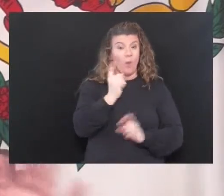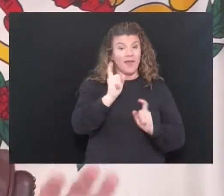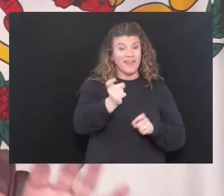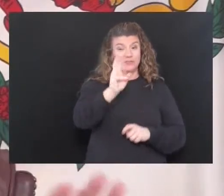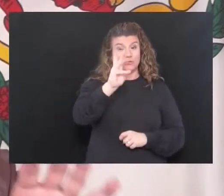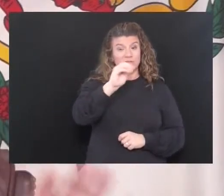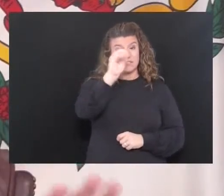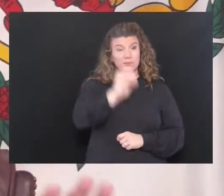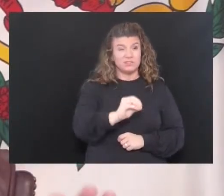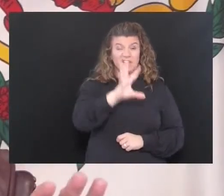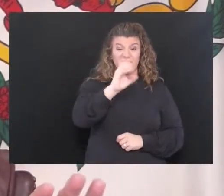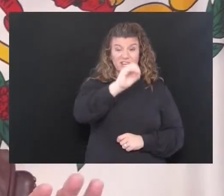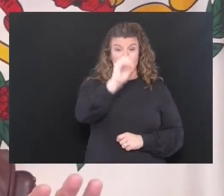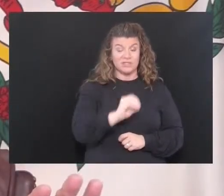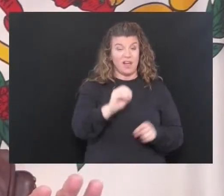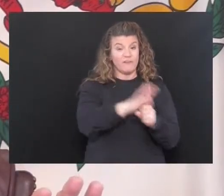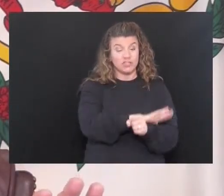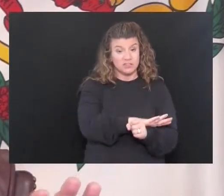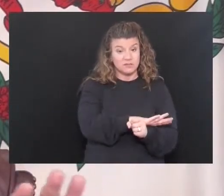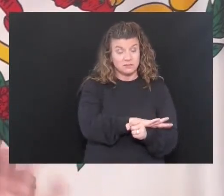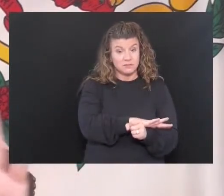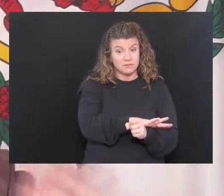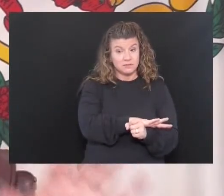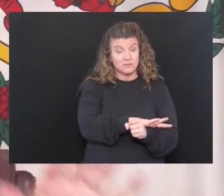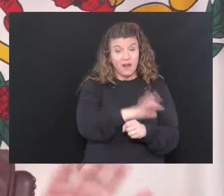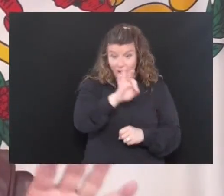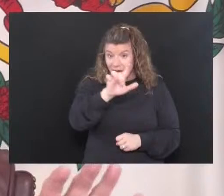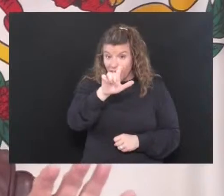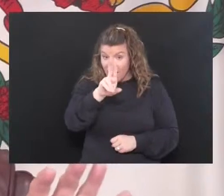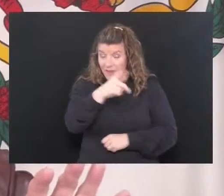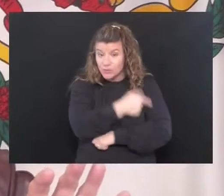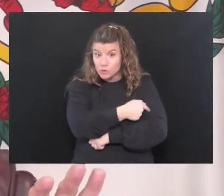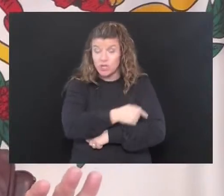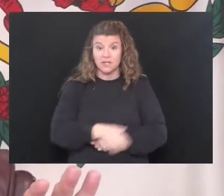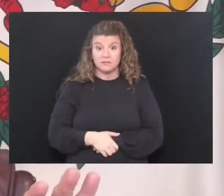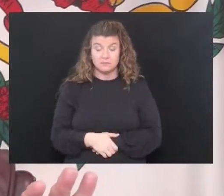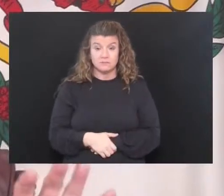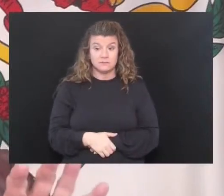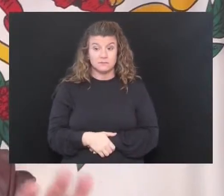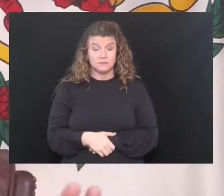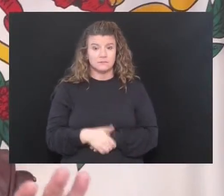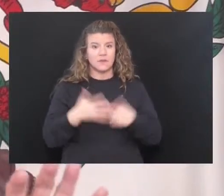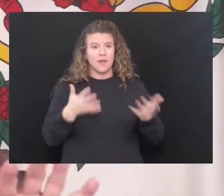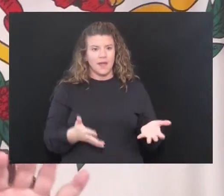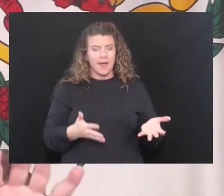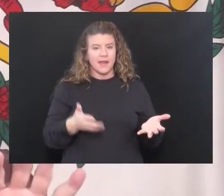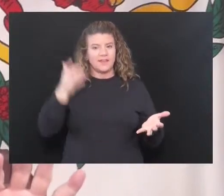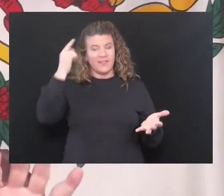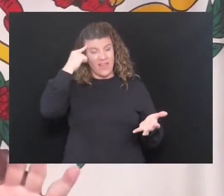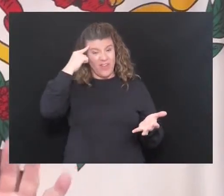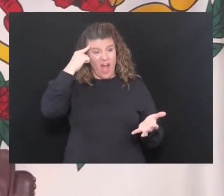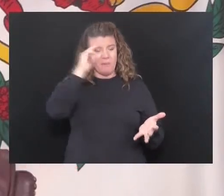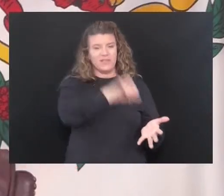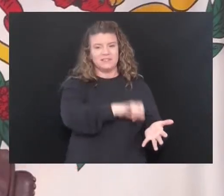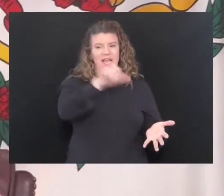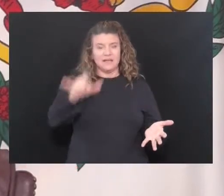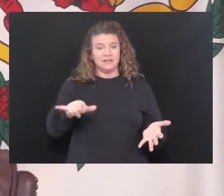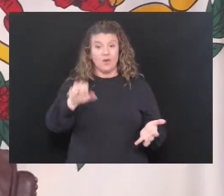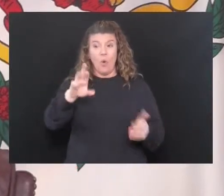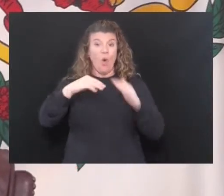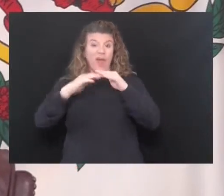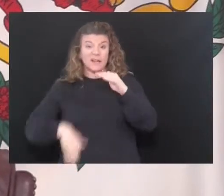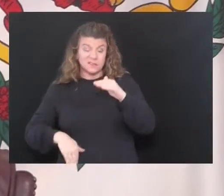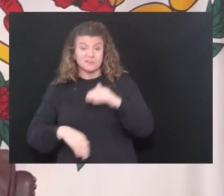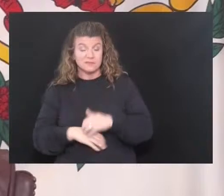or 50% coverage. A flu shot, and they thought that it would be less effective